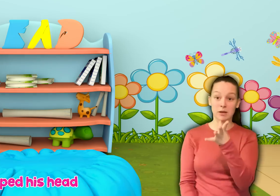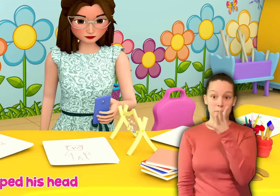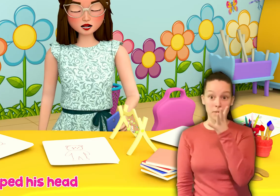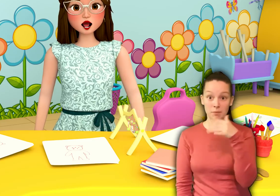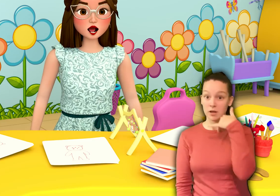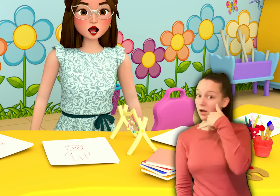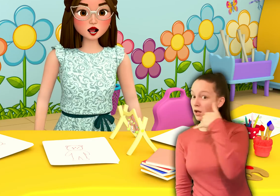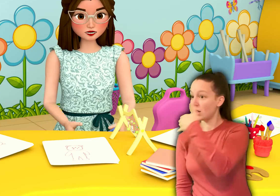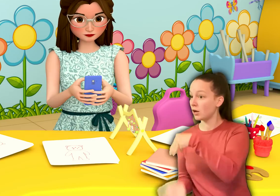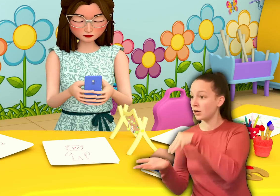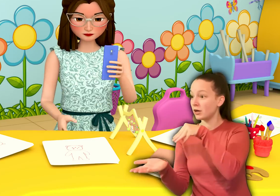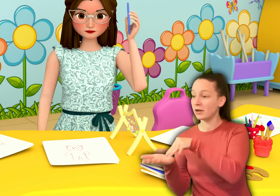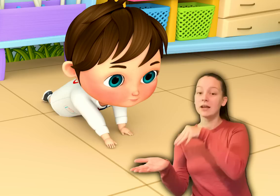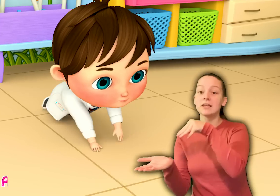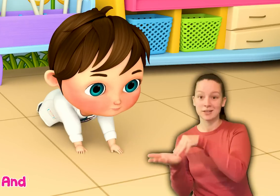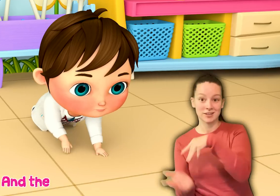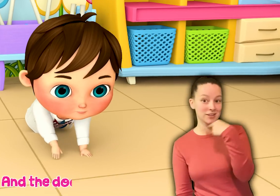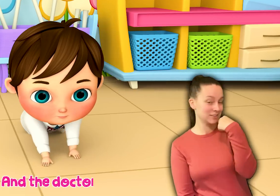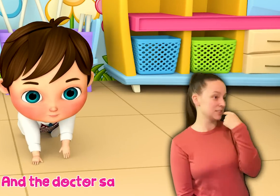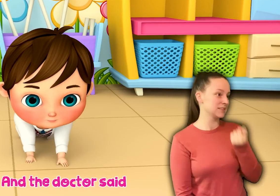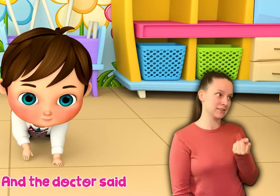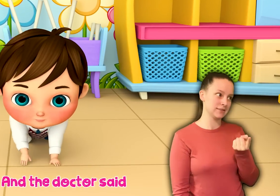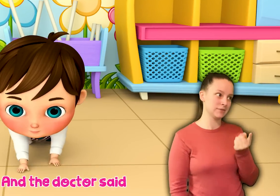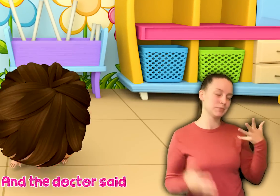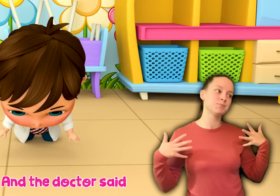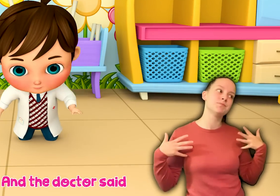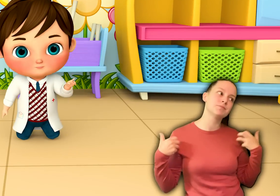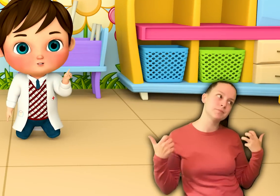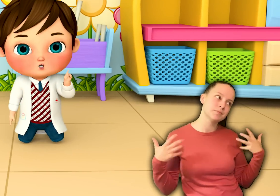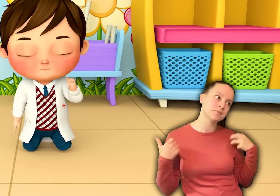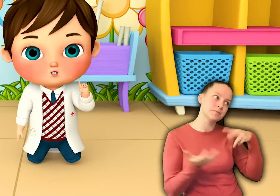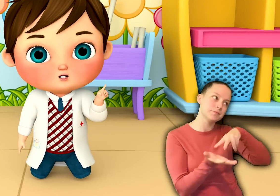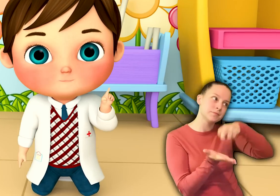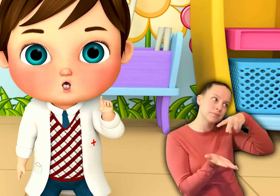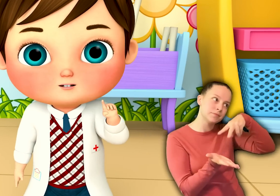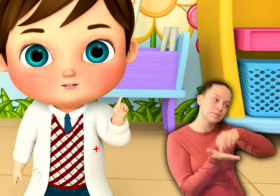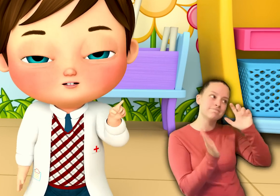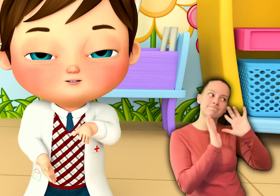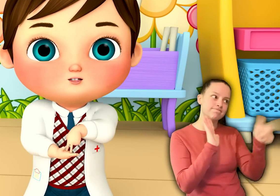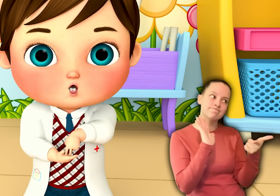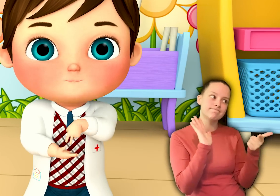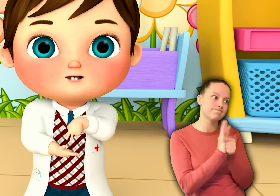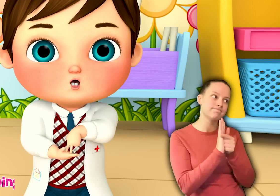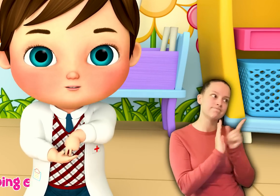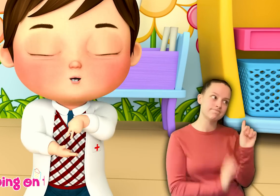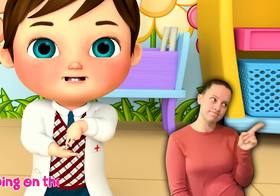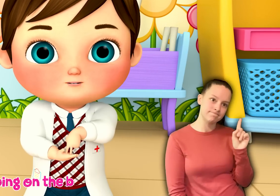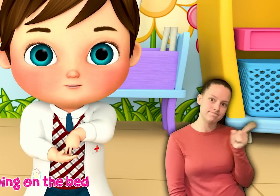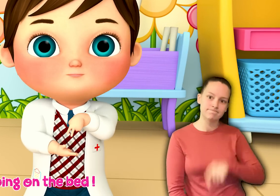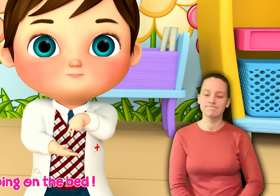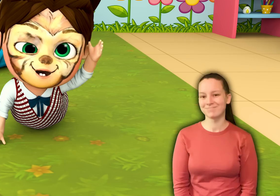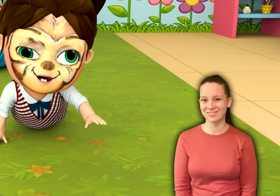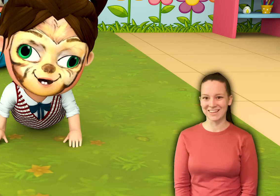his head so mama called the doctor and the doctor said no more monkeys jumping